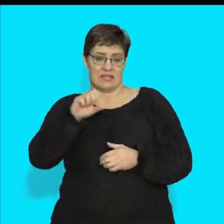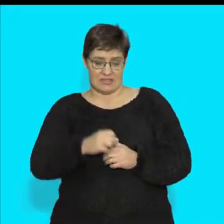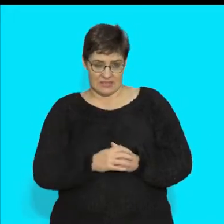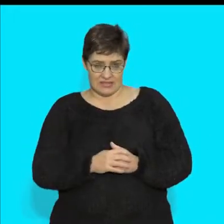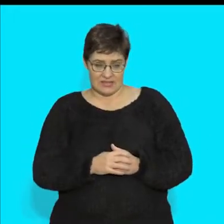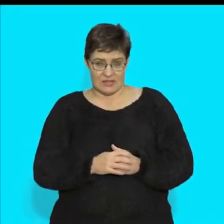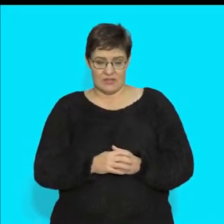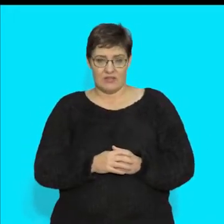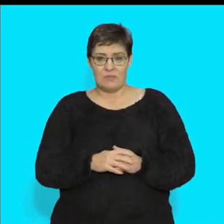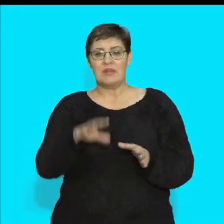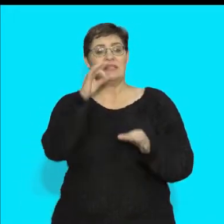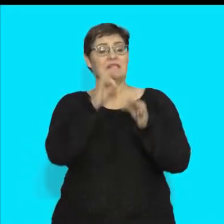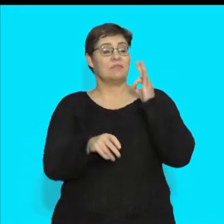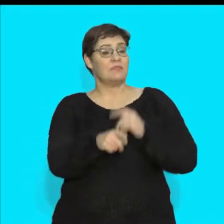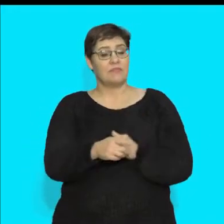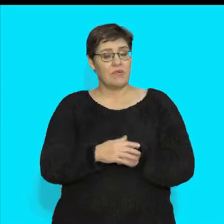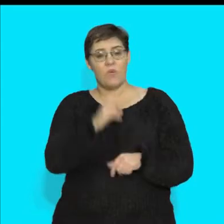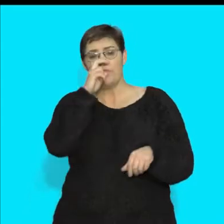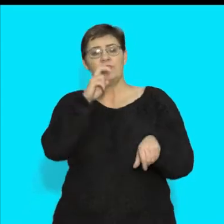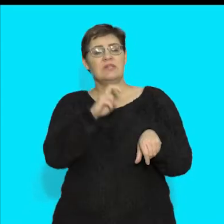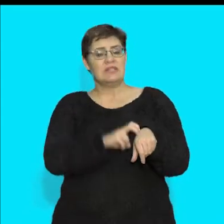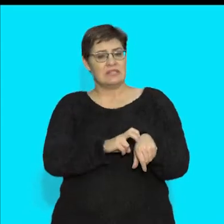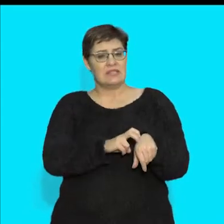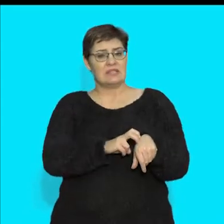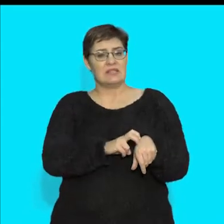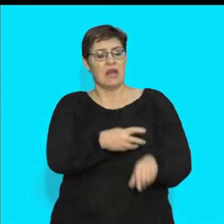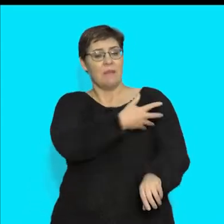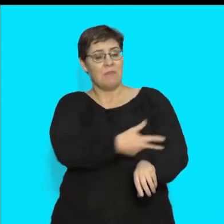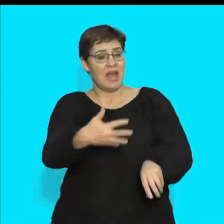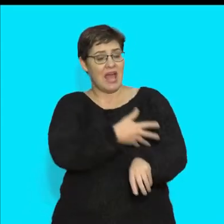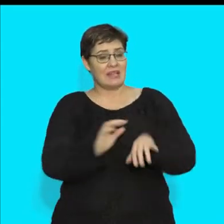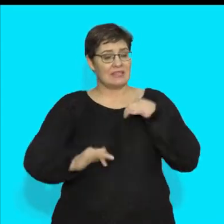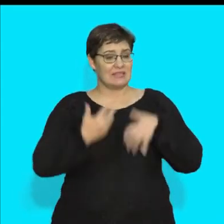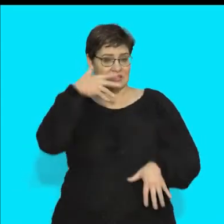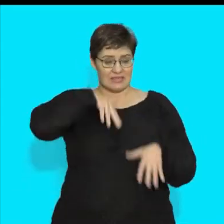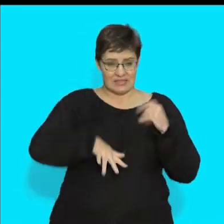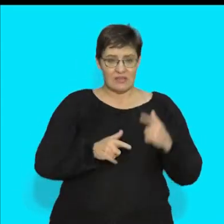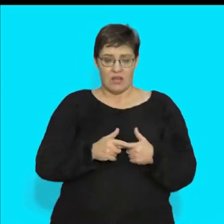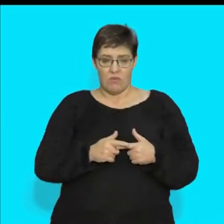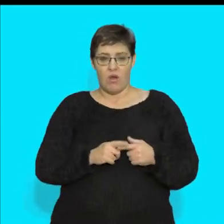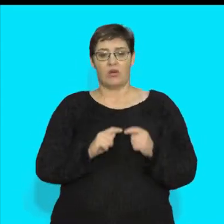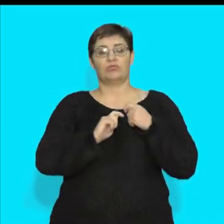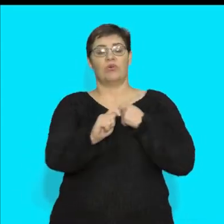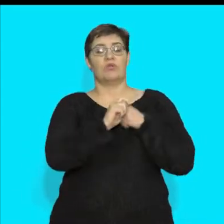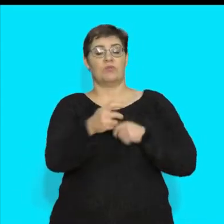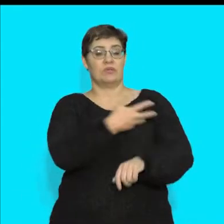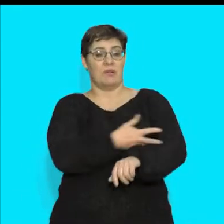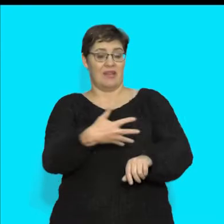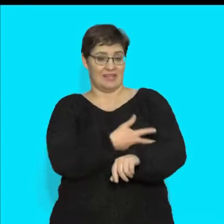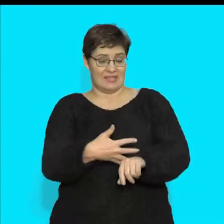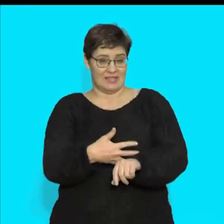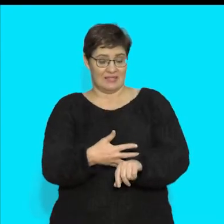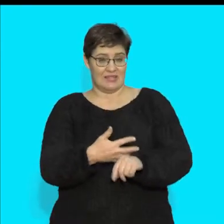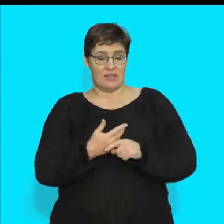It must stay in it. So very simply, we need the blood vessels, all right, are going to transport the